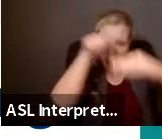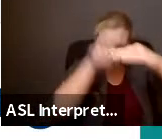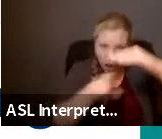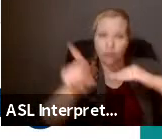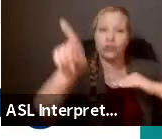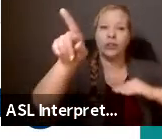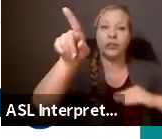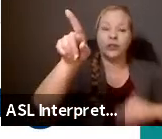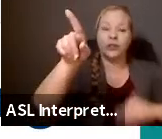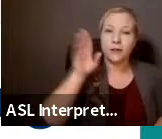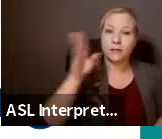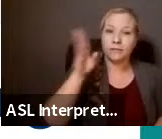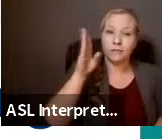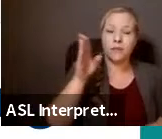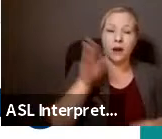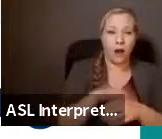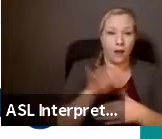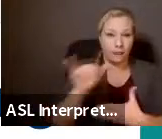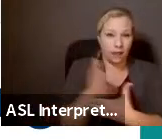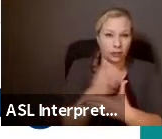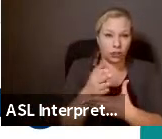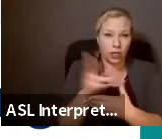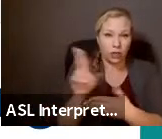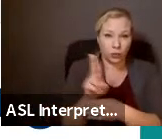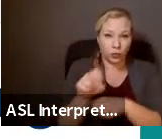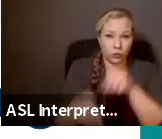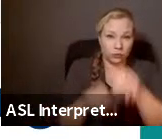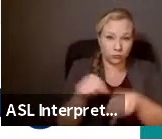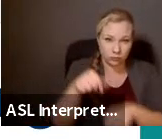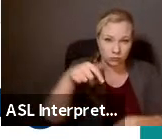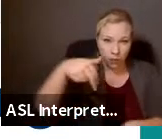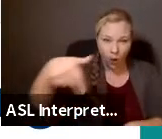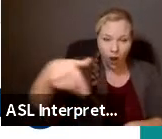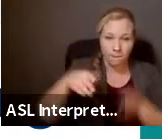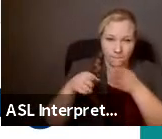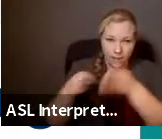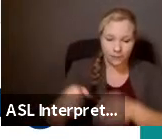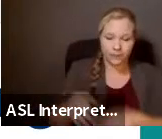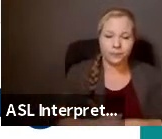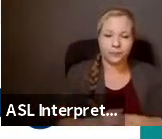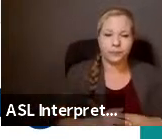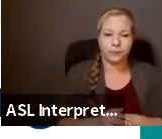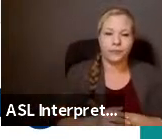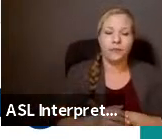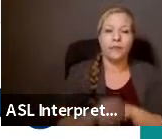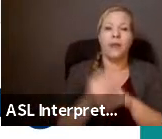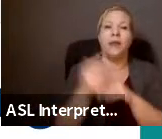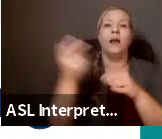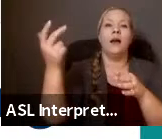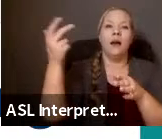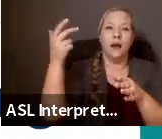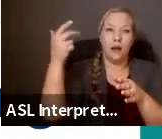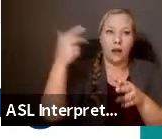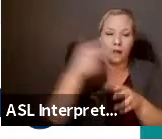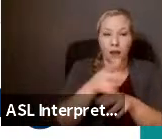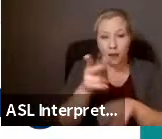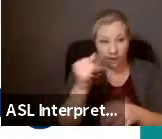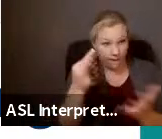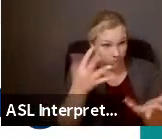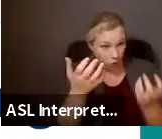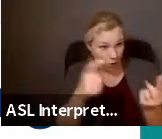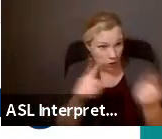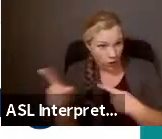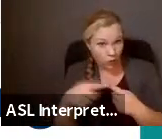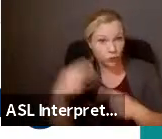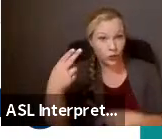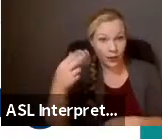over to the interchange, under the interchange, and then we would have to, if we were going to go over to Hayden Island, what we would have to do is